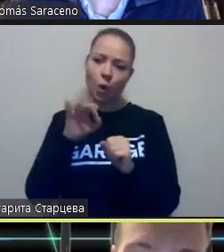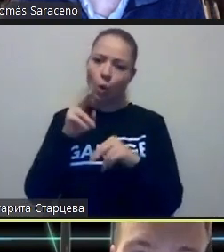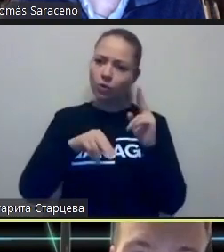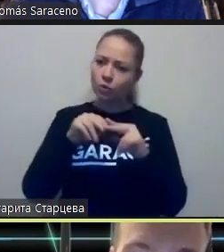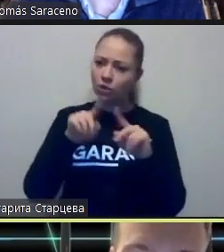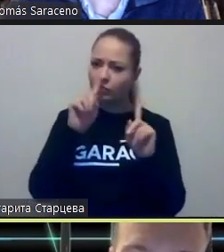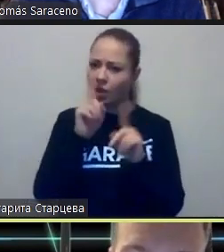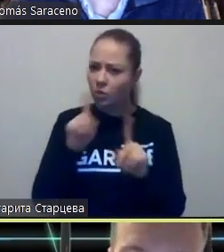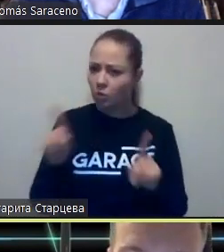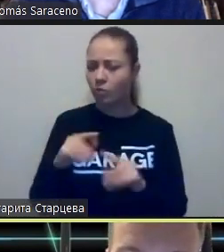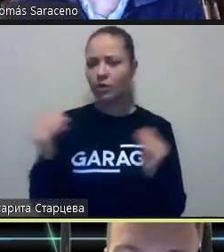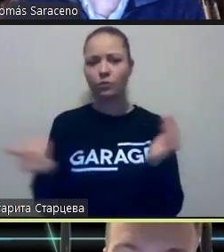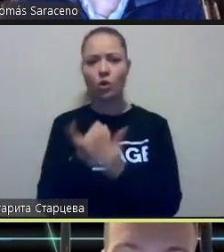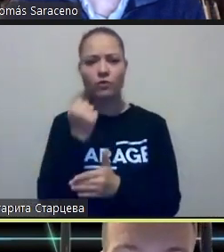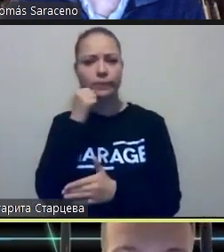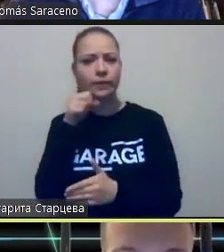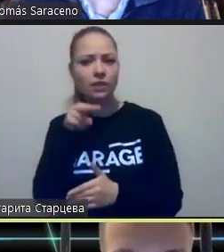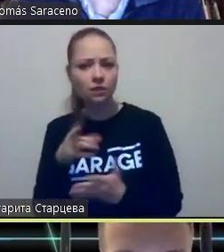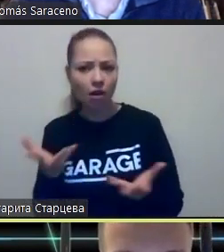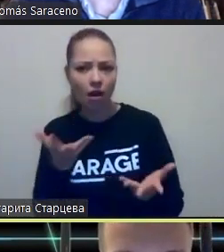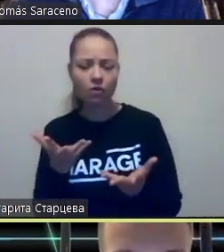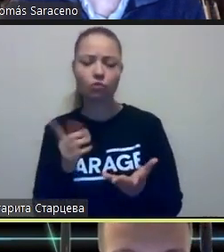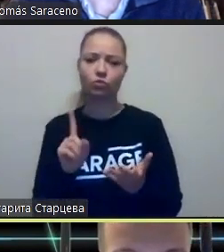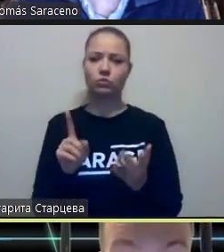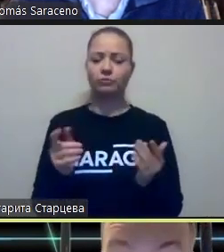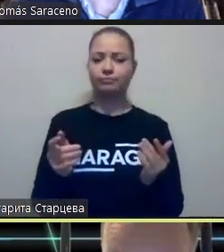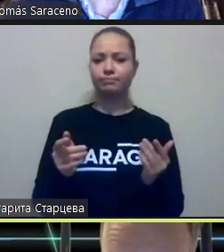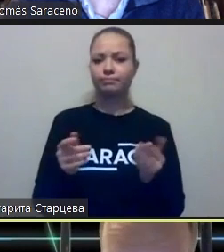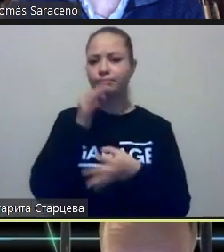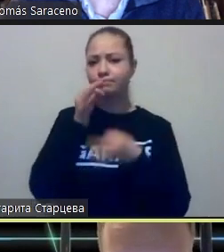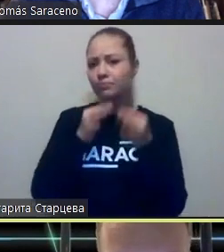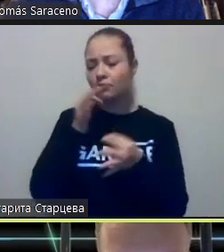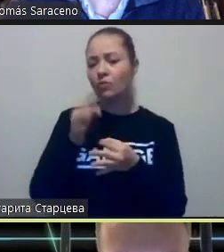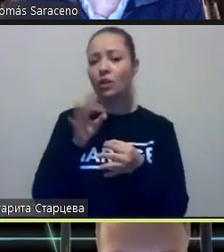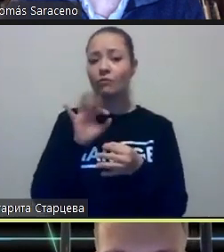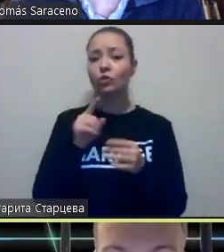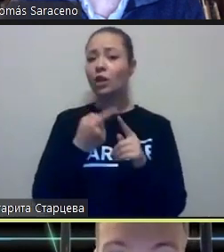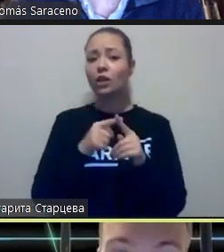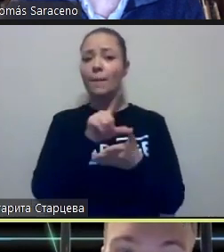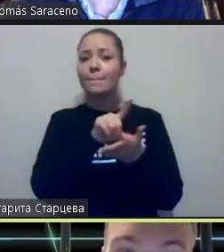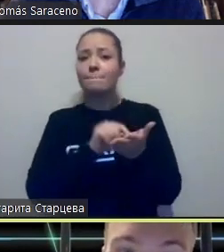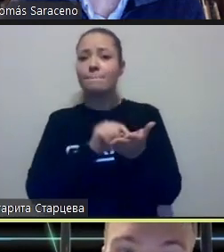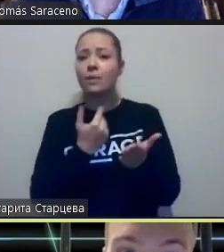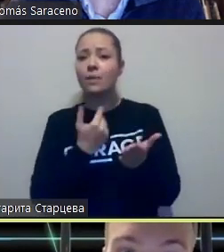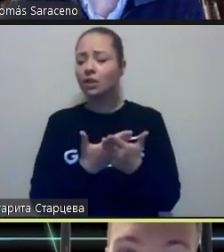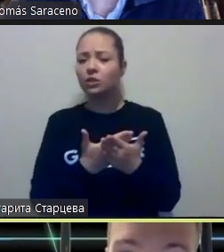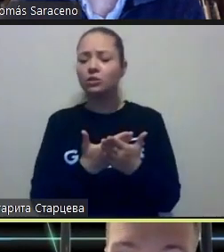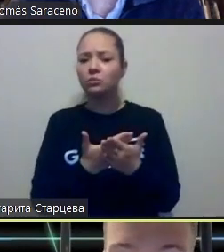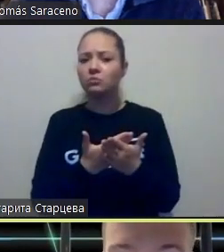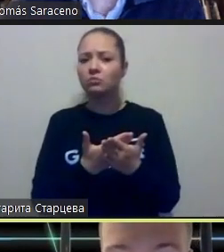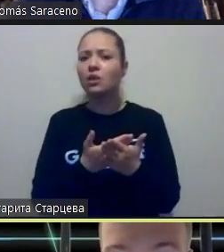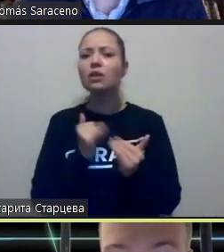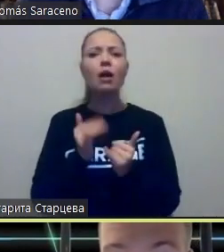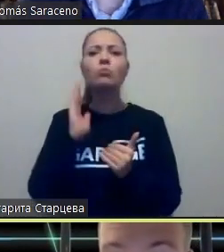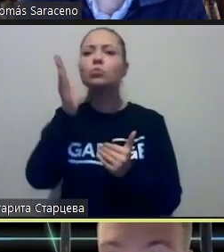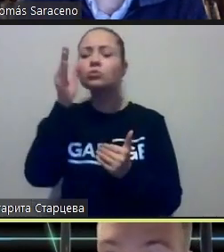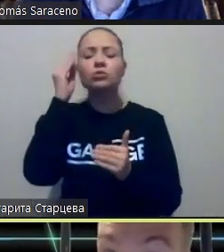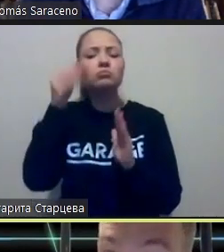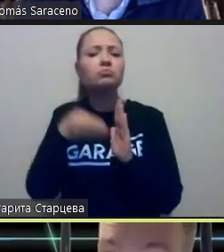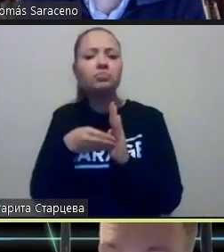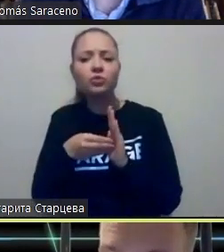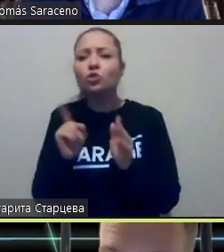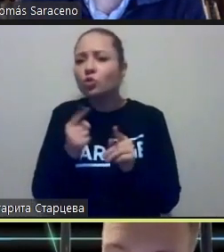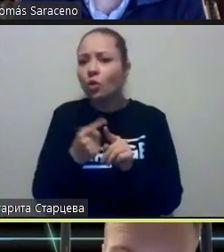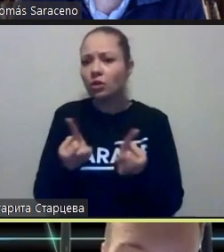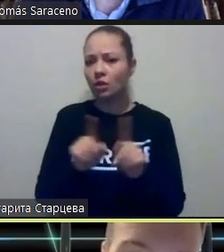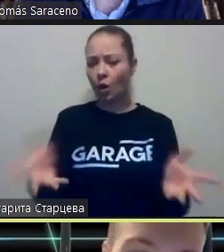this, qualitatively new things that you used, construction materials, and what does this prototype mean for the